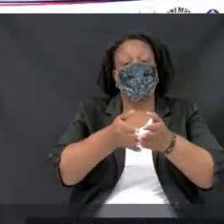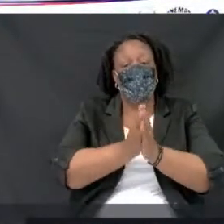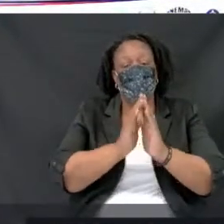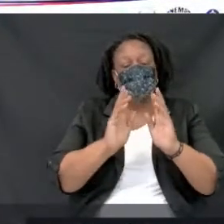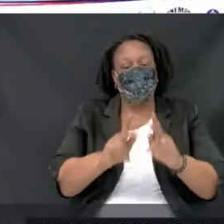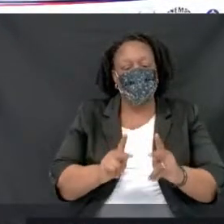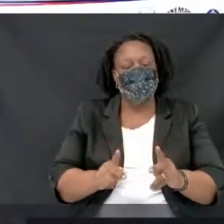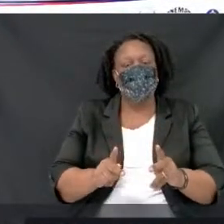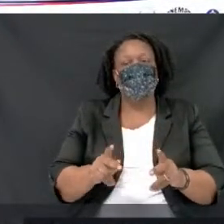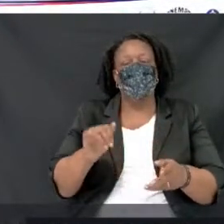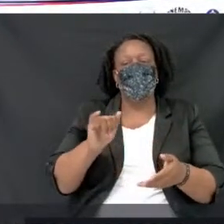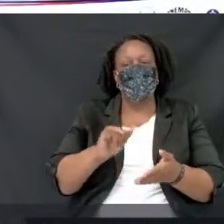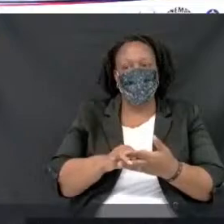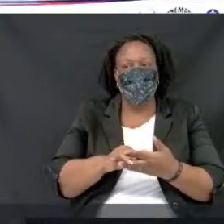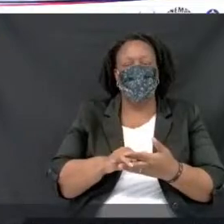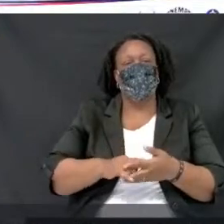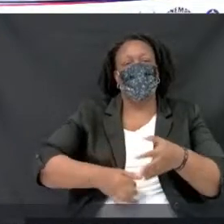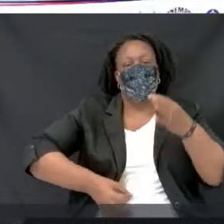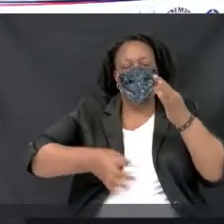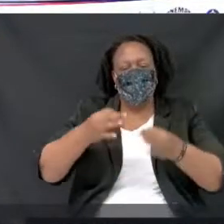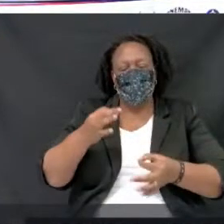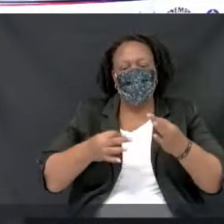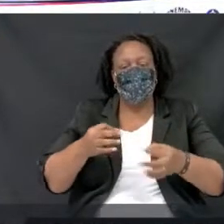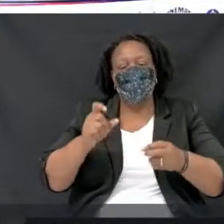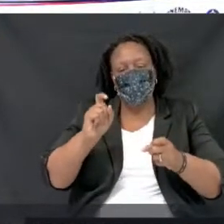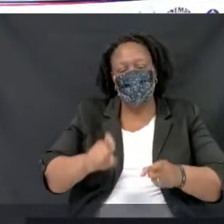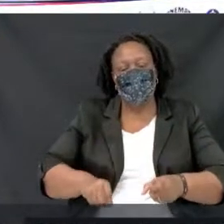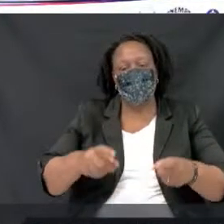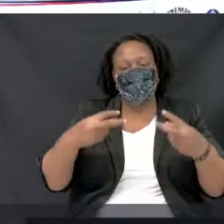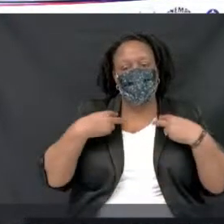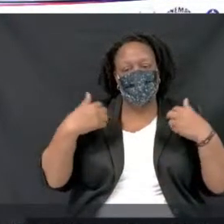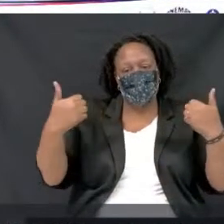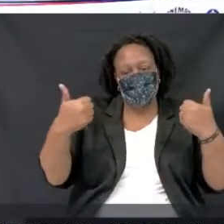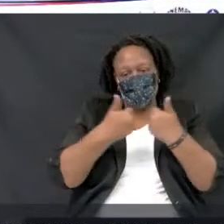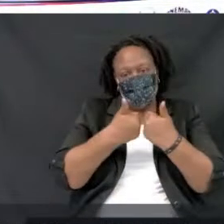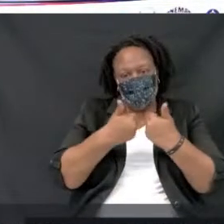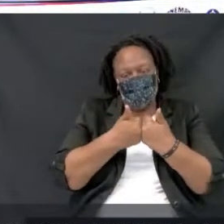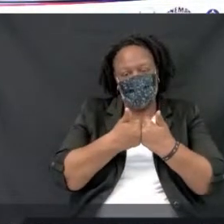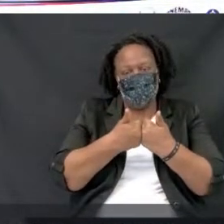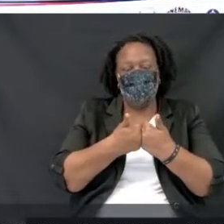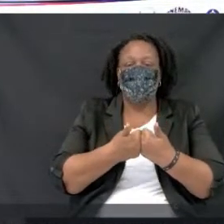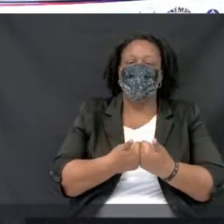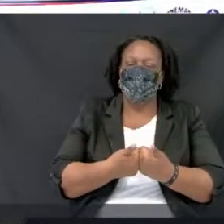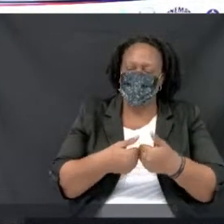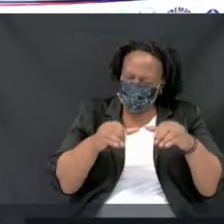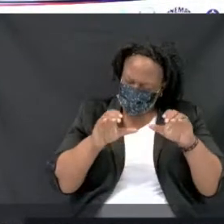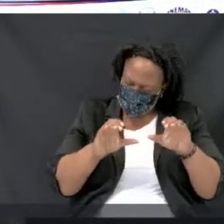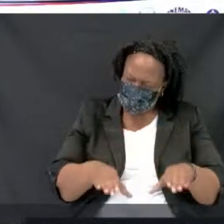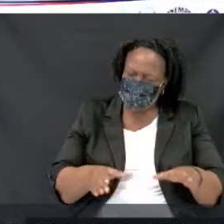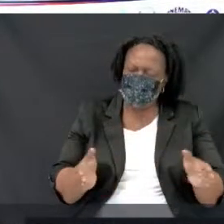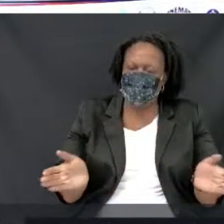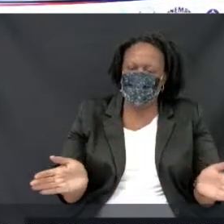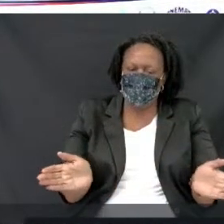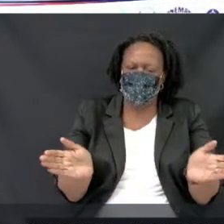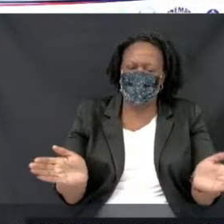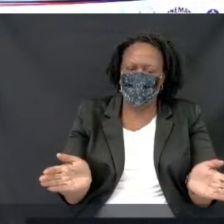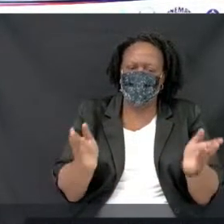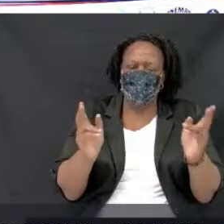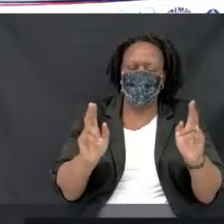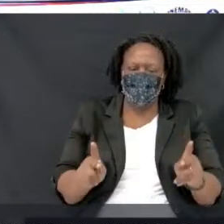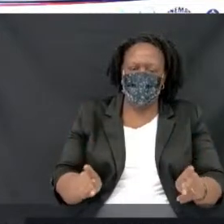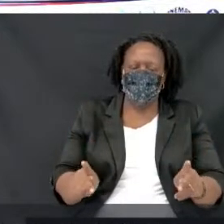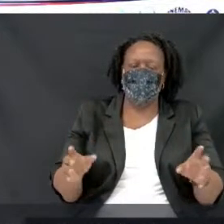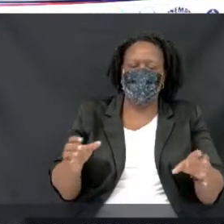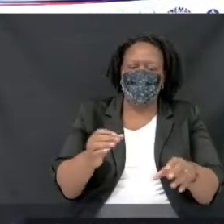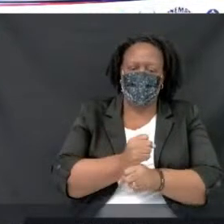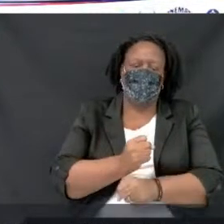threshold of at least 70% so that they can resume. That's not asking for too much at all, okay? And so